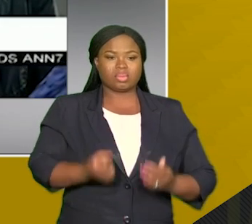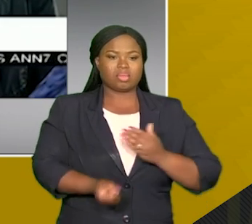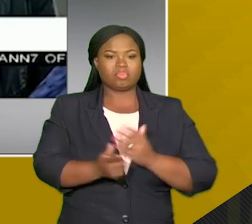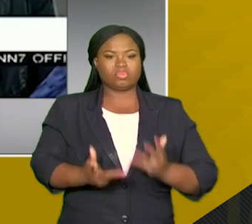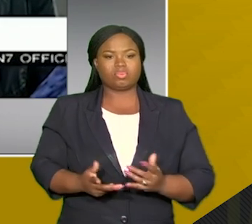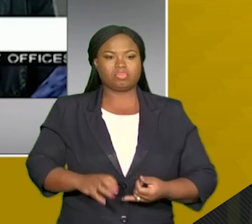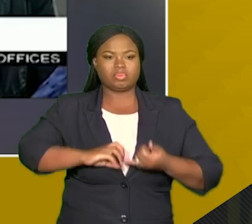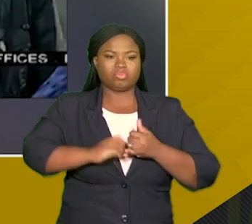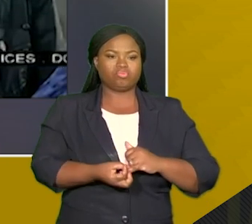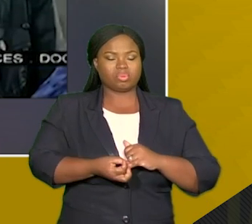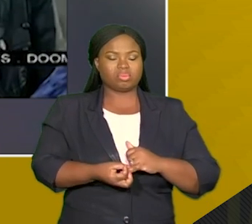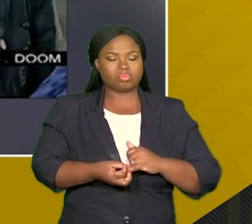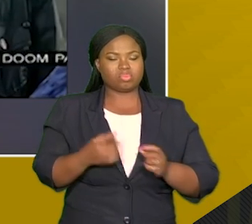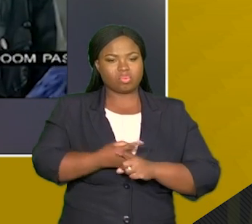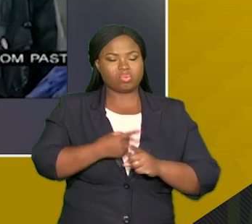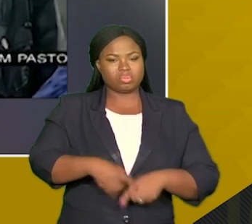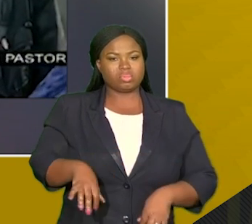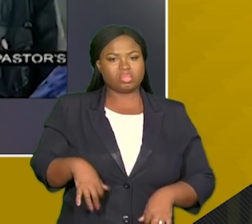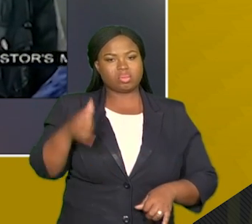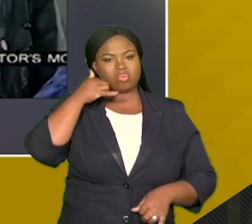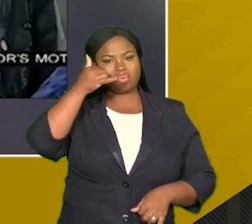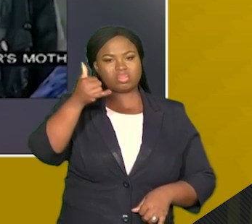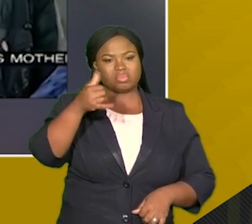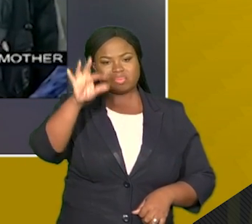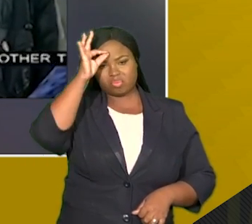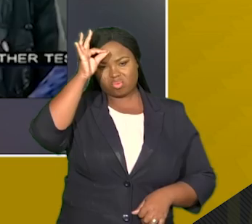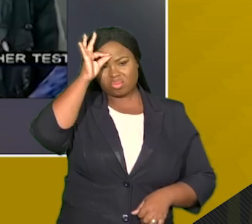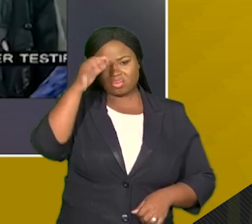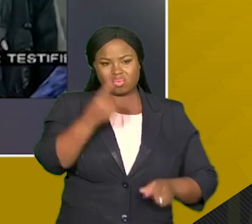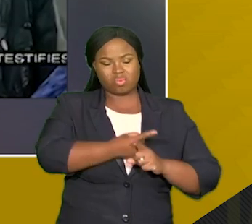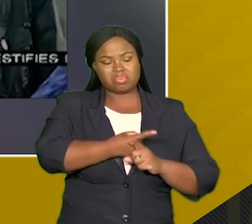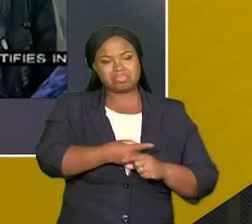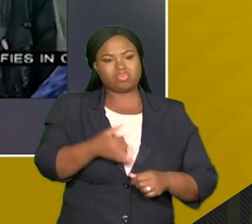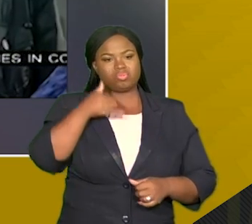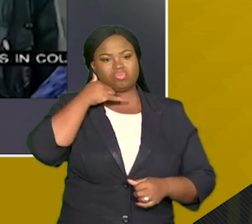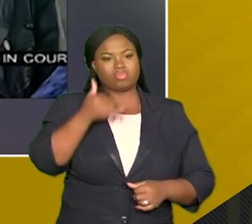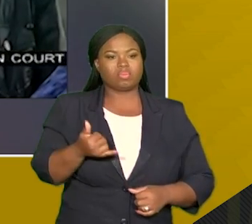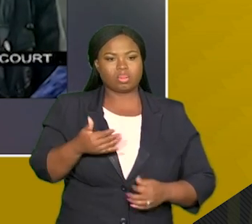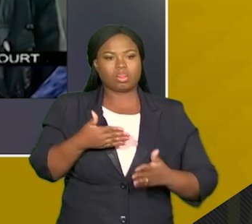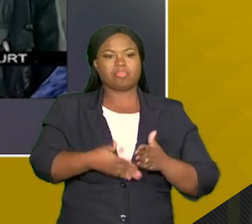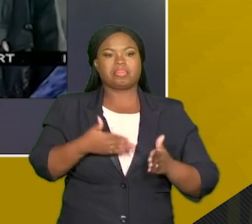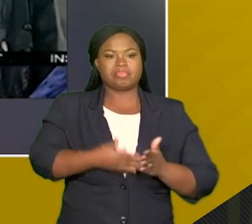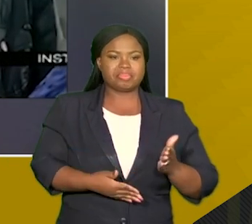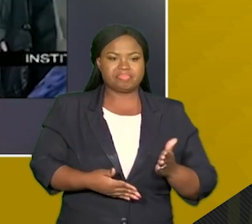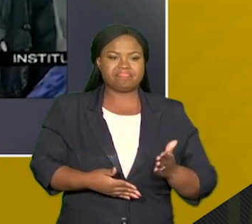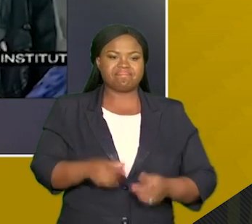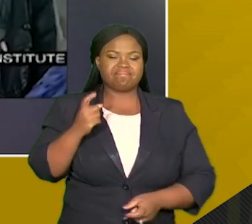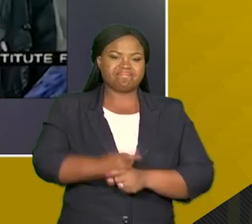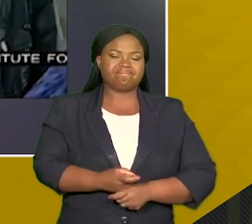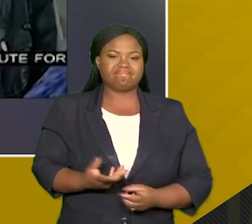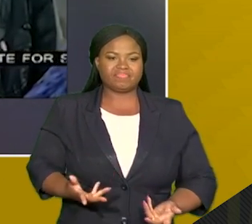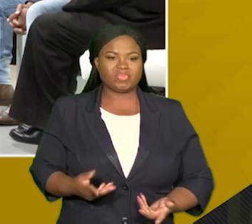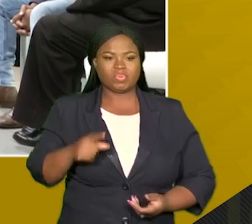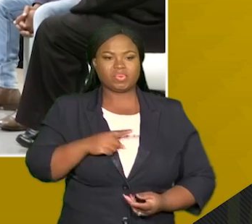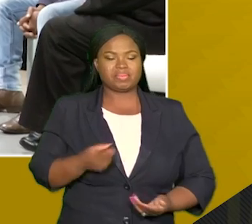to call his contact number, because I always called him. But that time was tough love for me, because